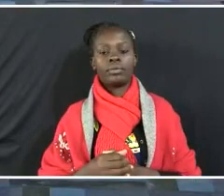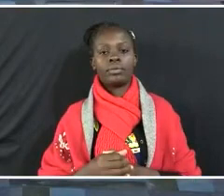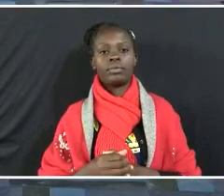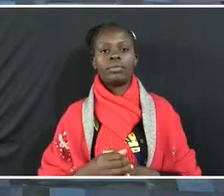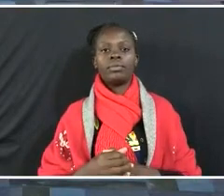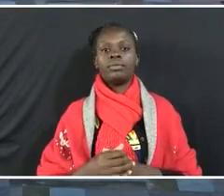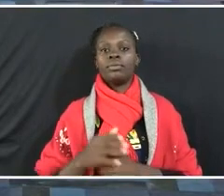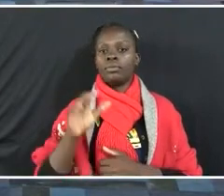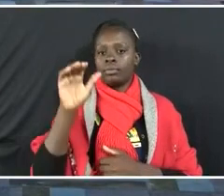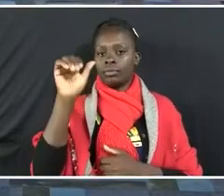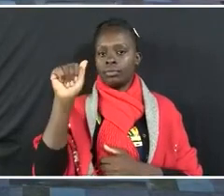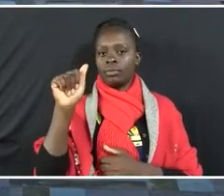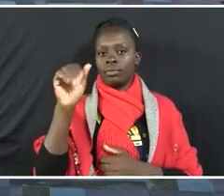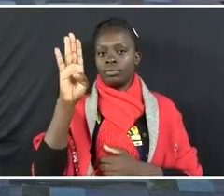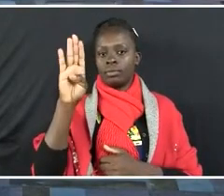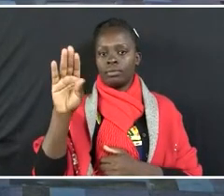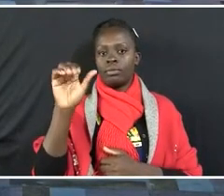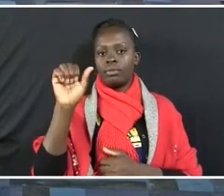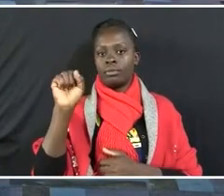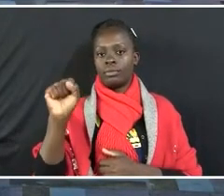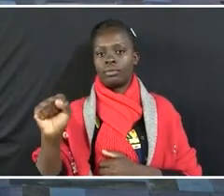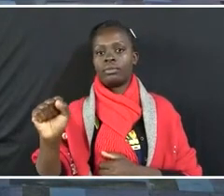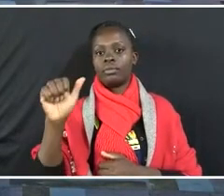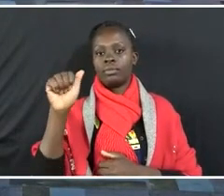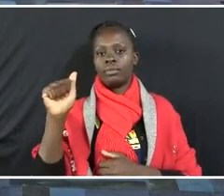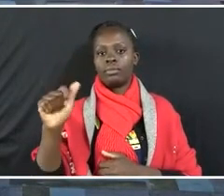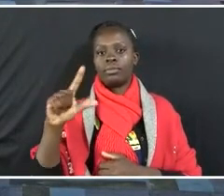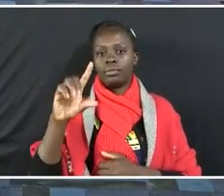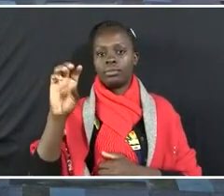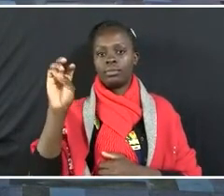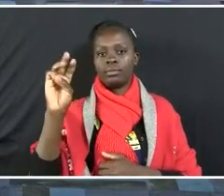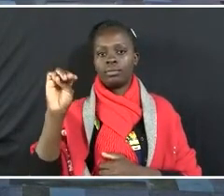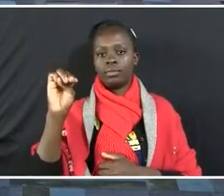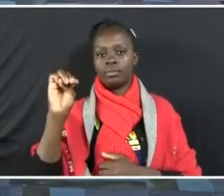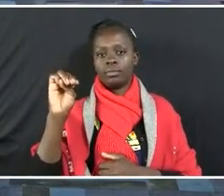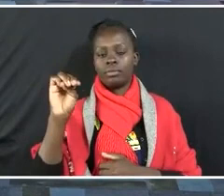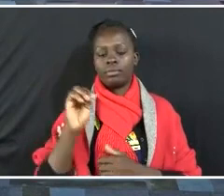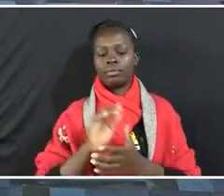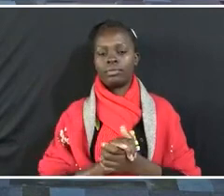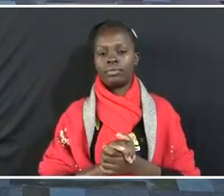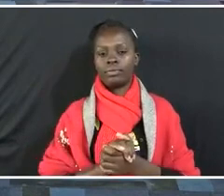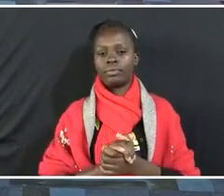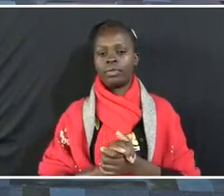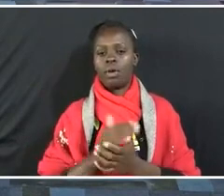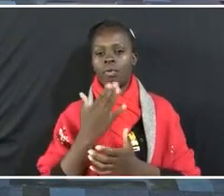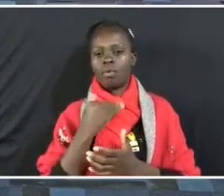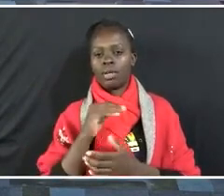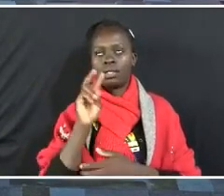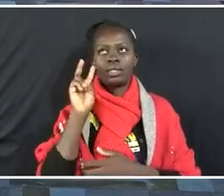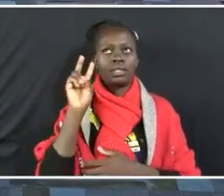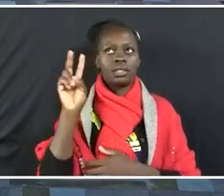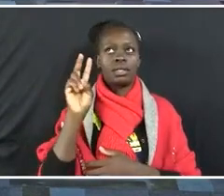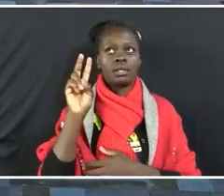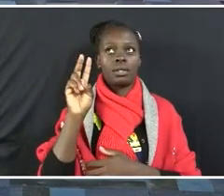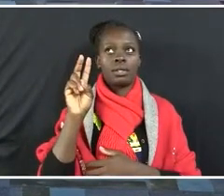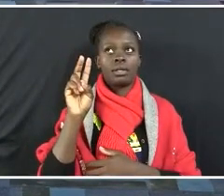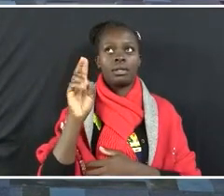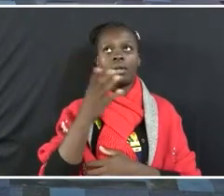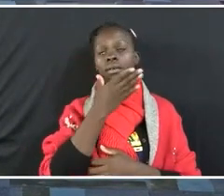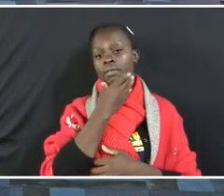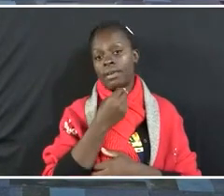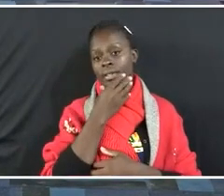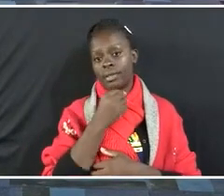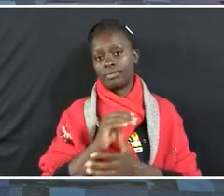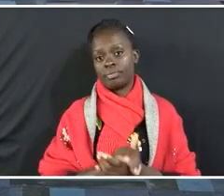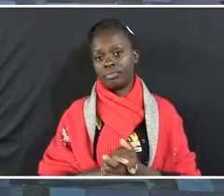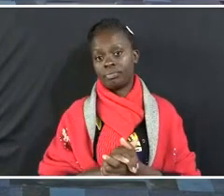Absalom longed to see. Let me tell you, as a young person, even when you run away from home, just know one